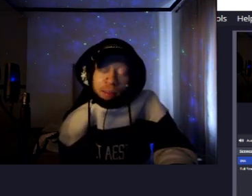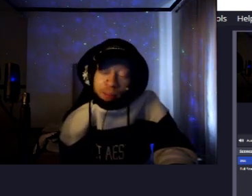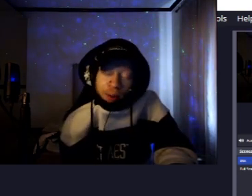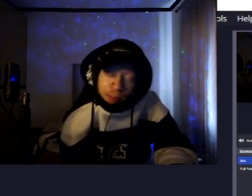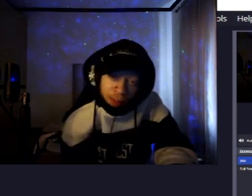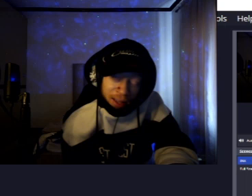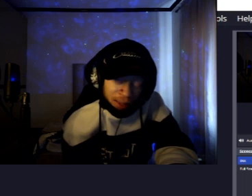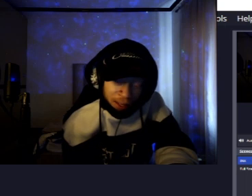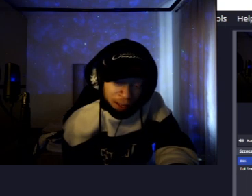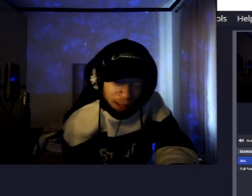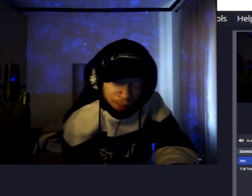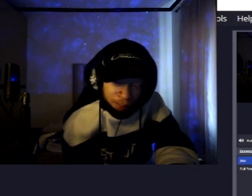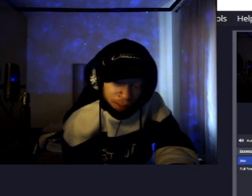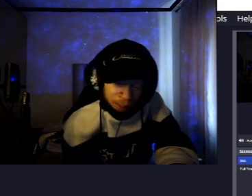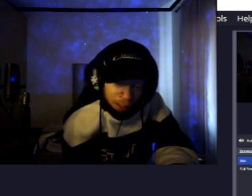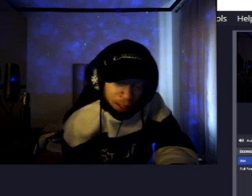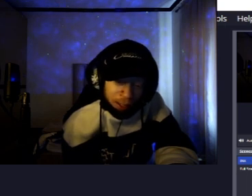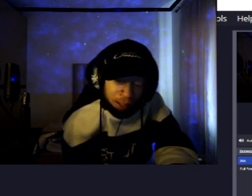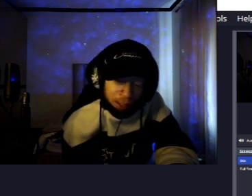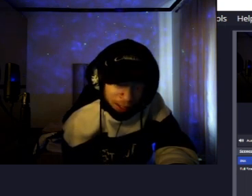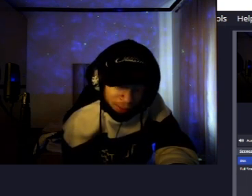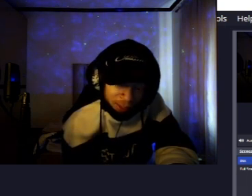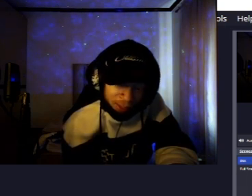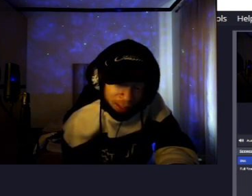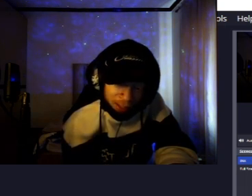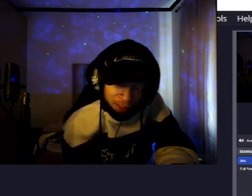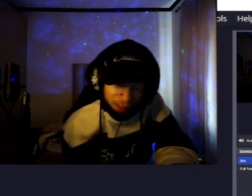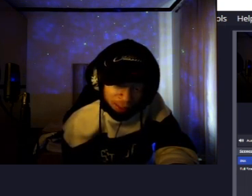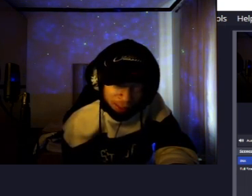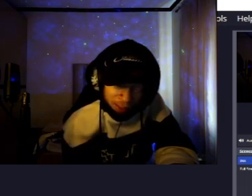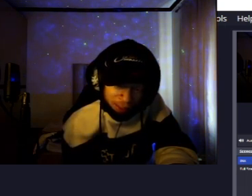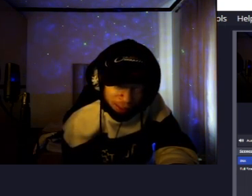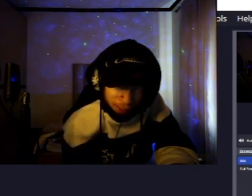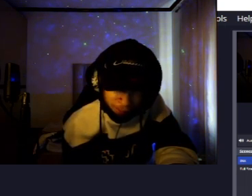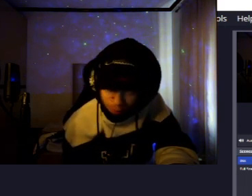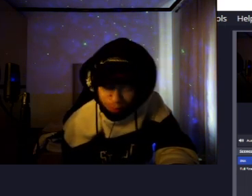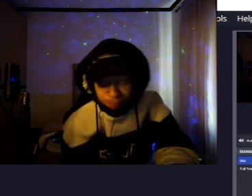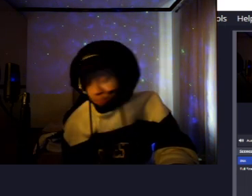That's my problem. I think I am hilarious, and yeah, okay.